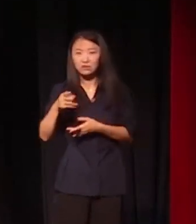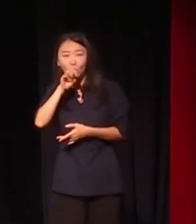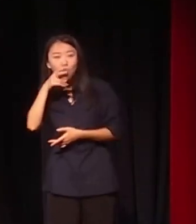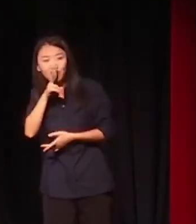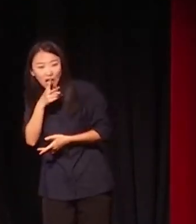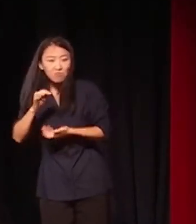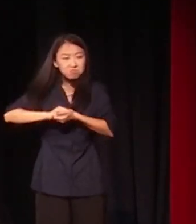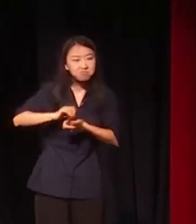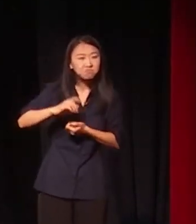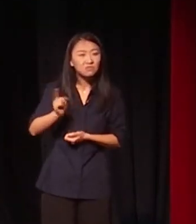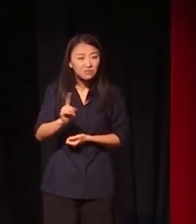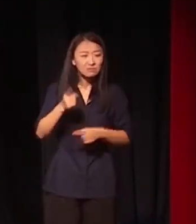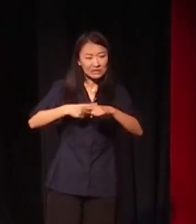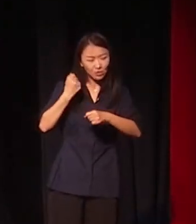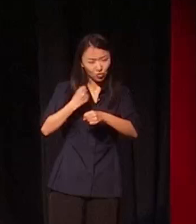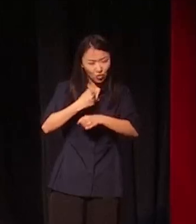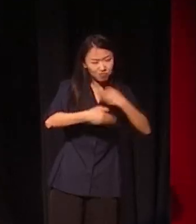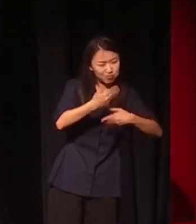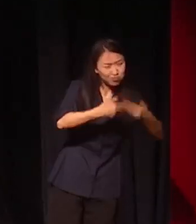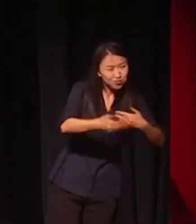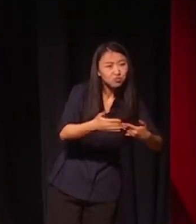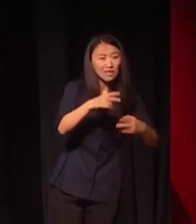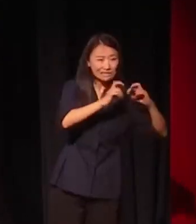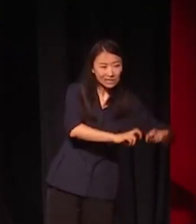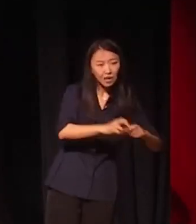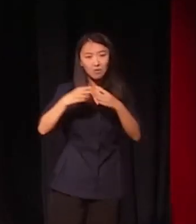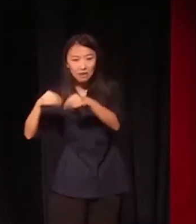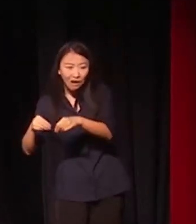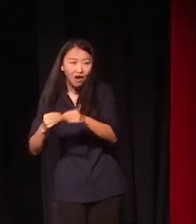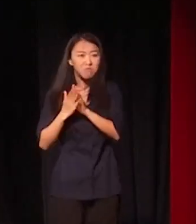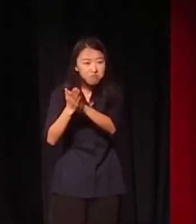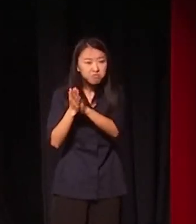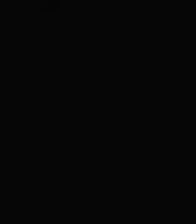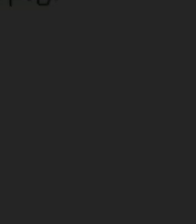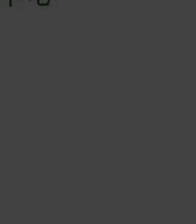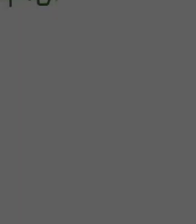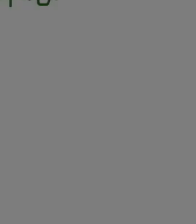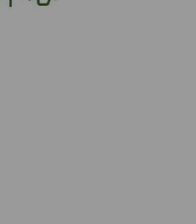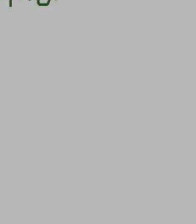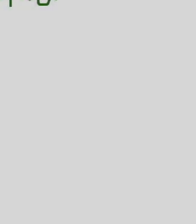practitioners be more integrated, and what can we learn from one another? Thank you very much.